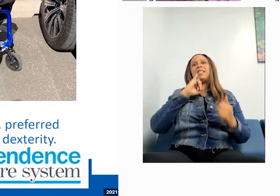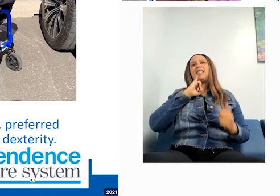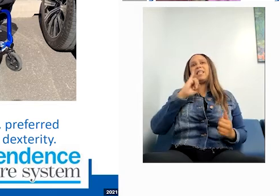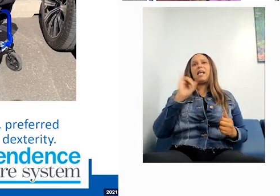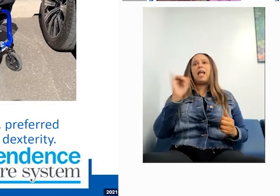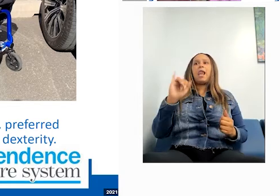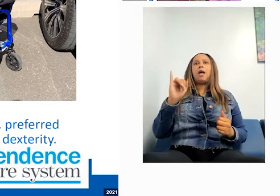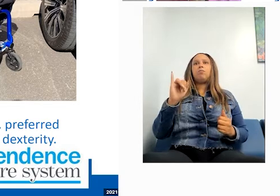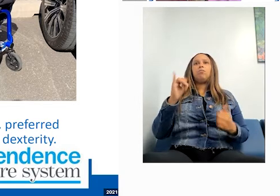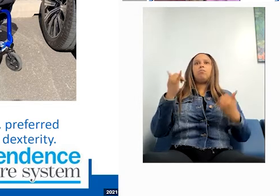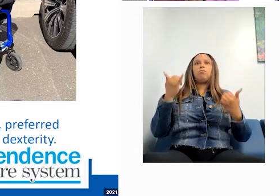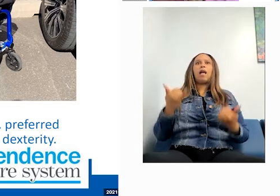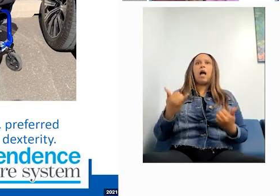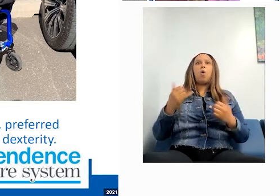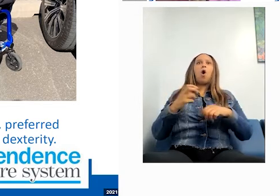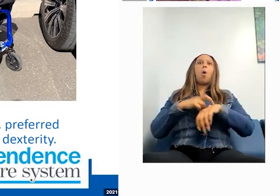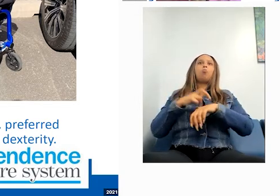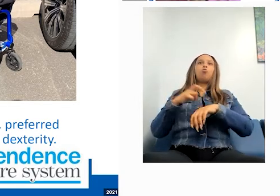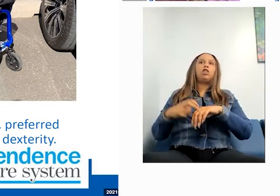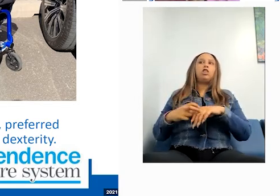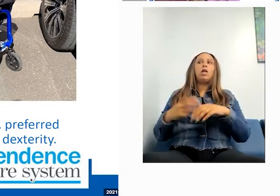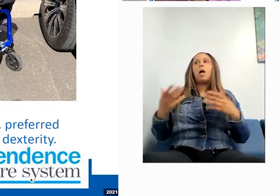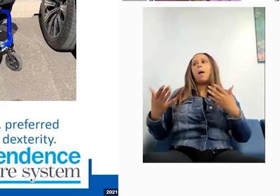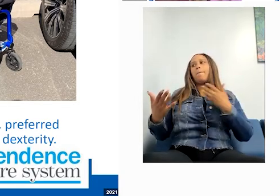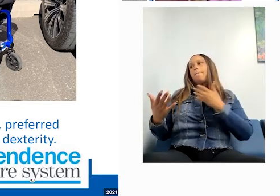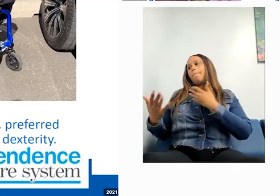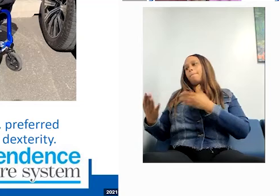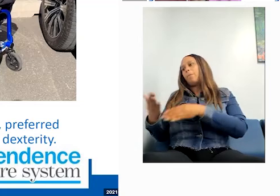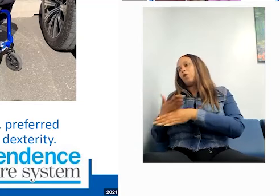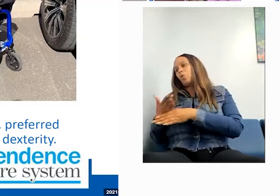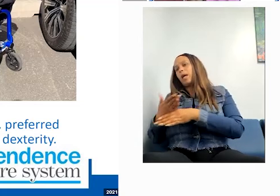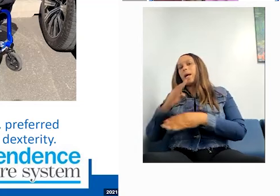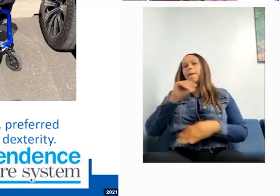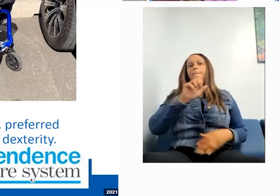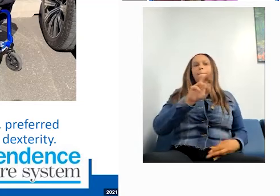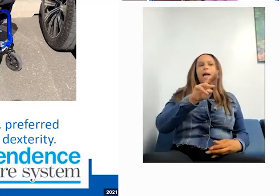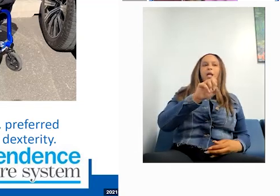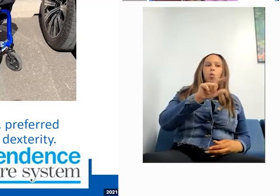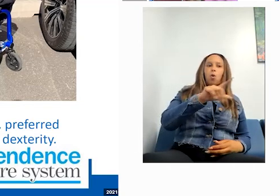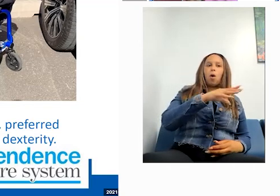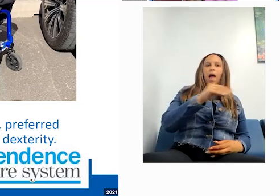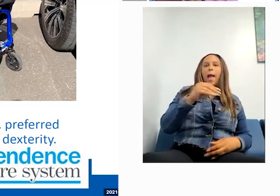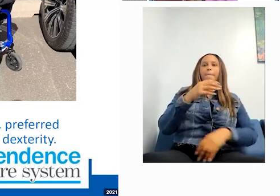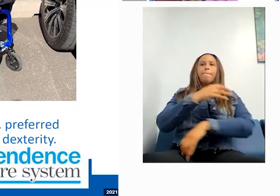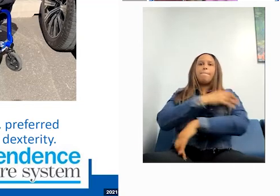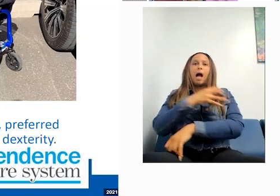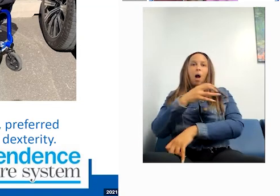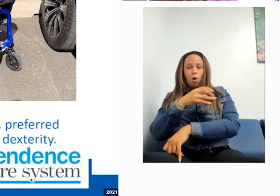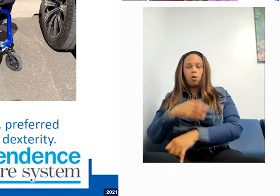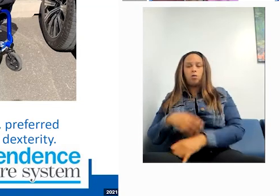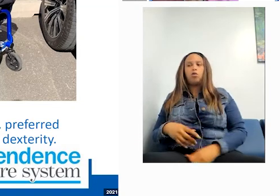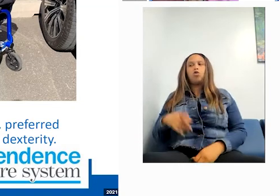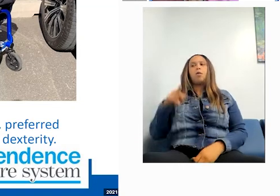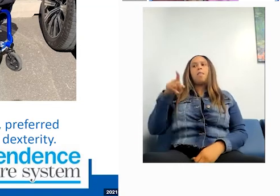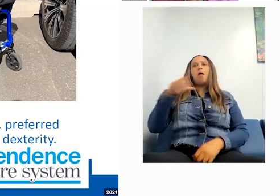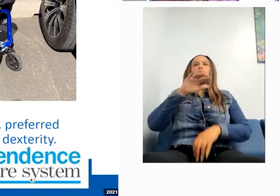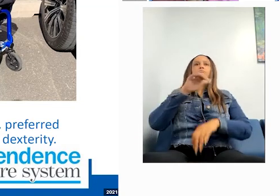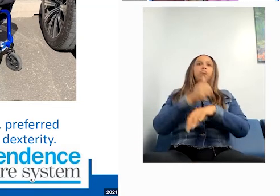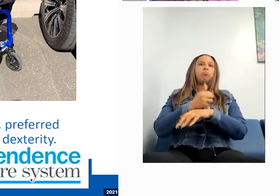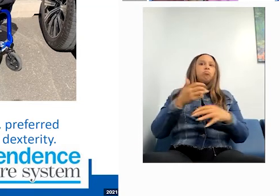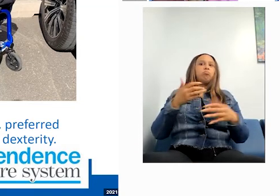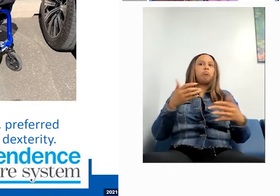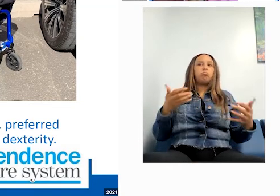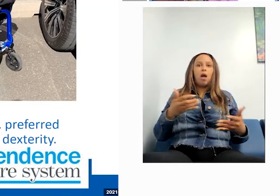that's a bridge between manual and power. And it's built to give